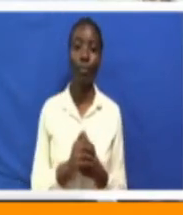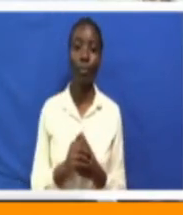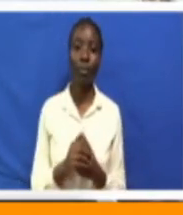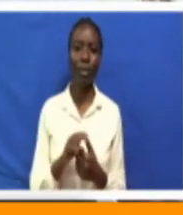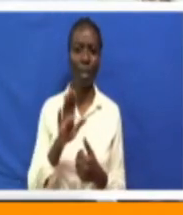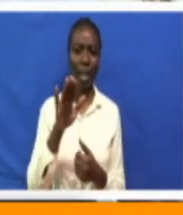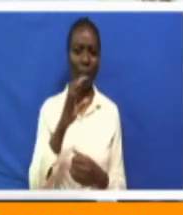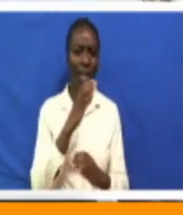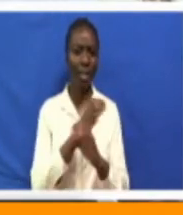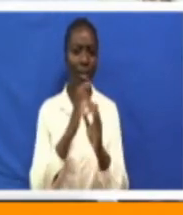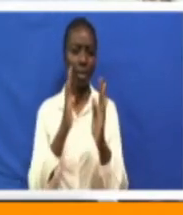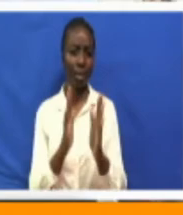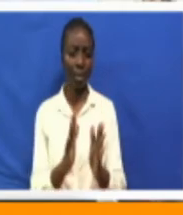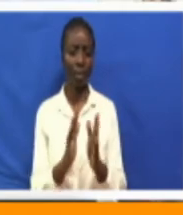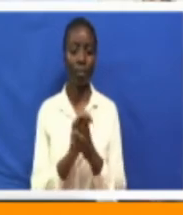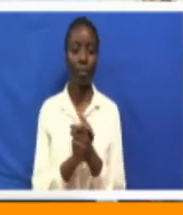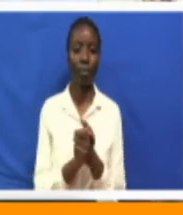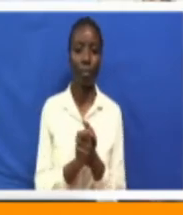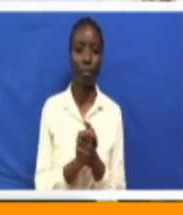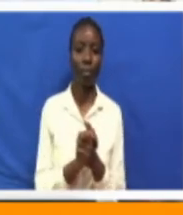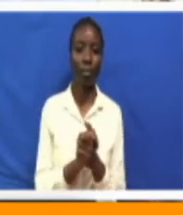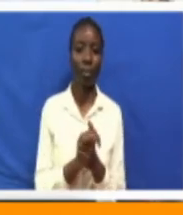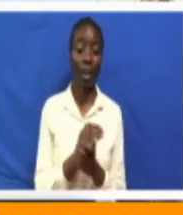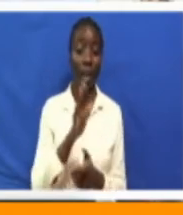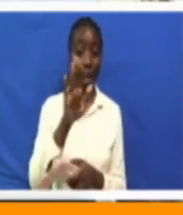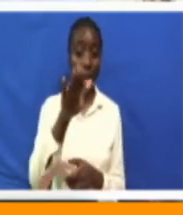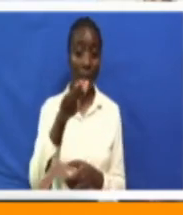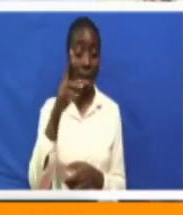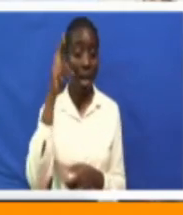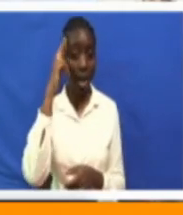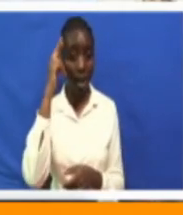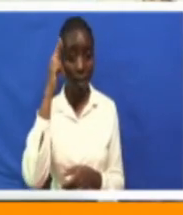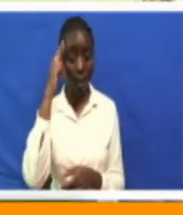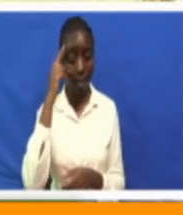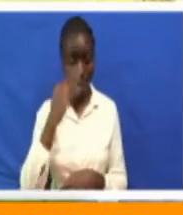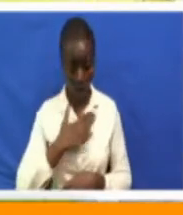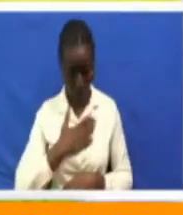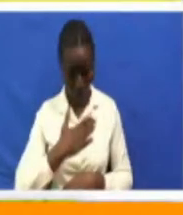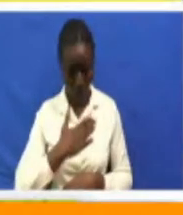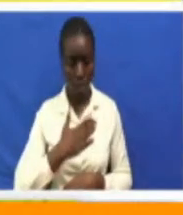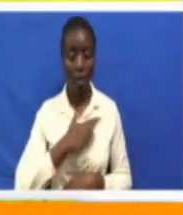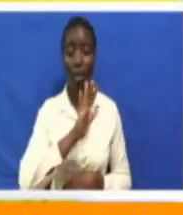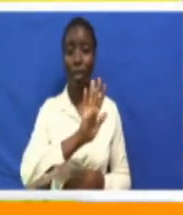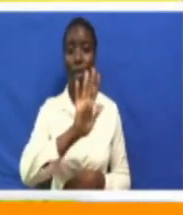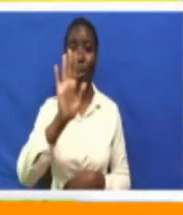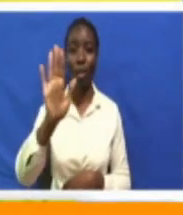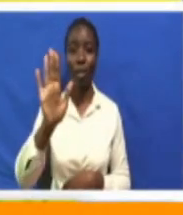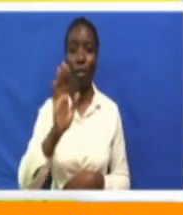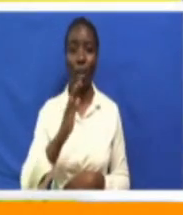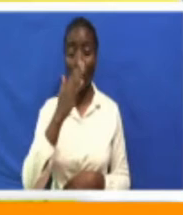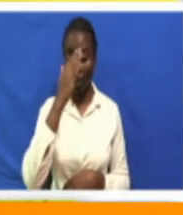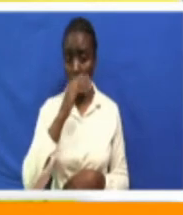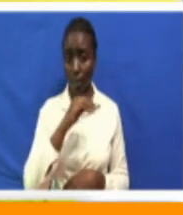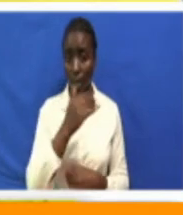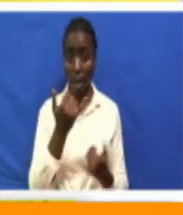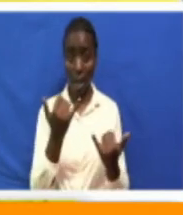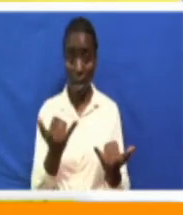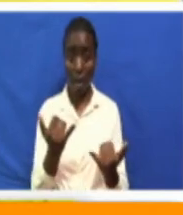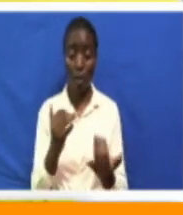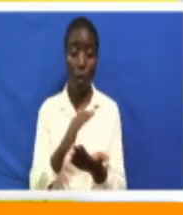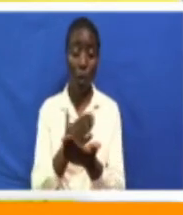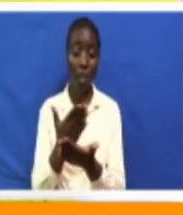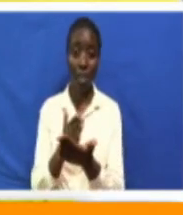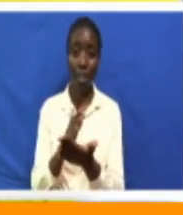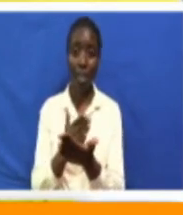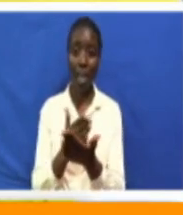Christian member remember remember your dignity and now that you share